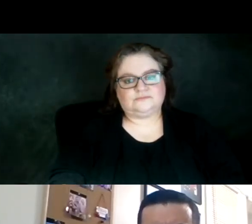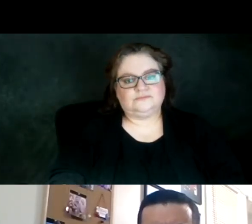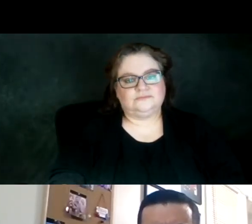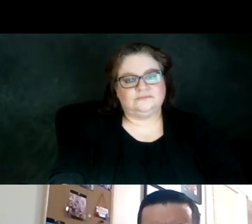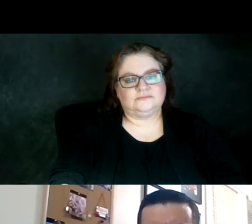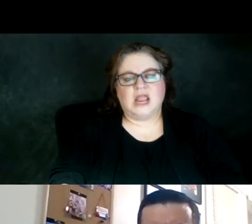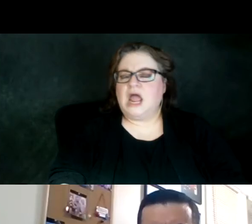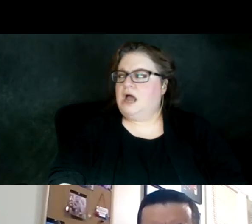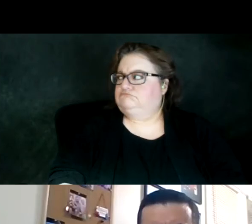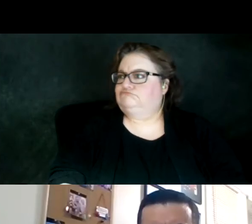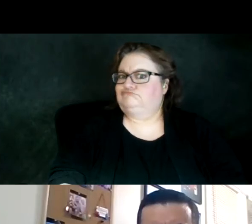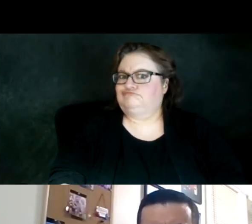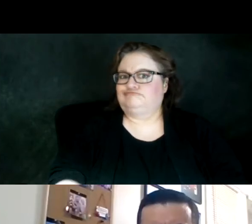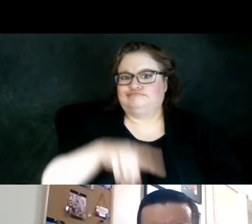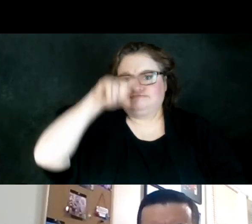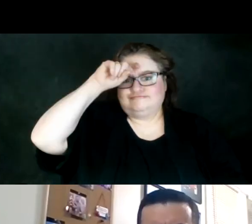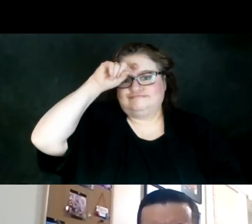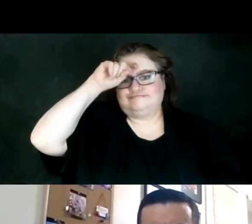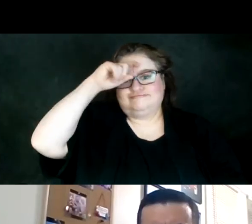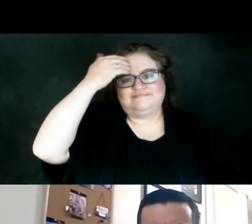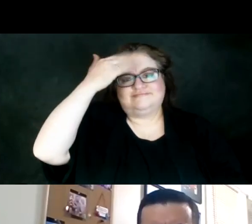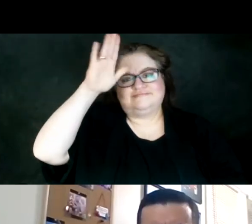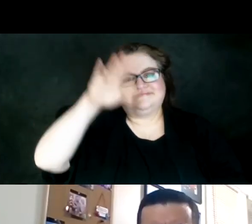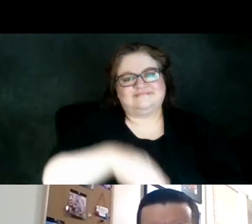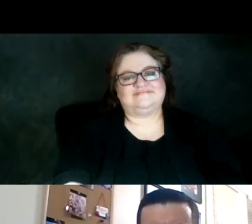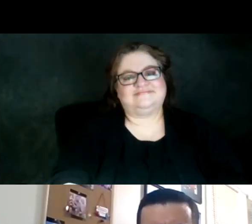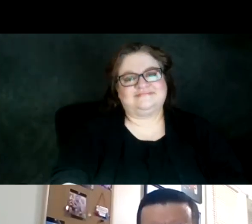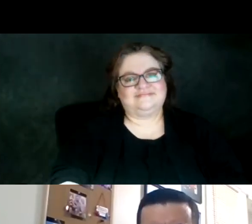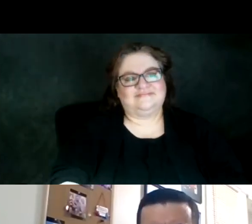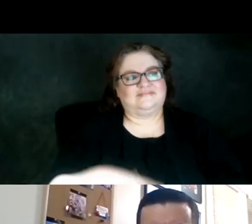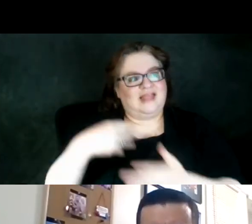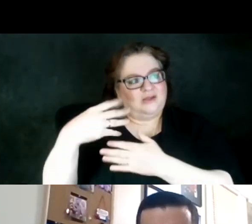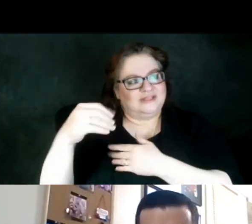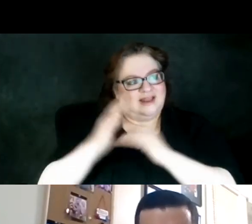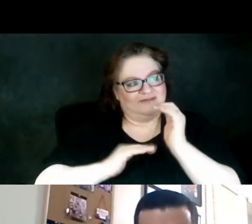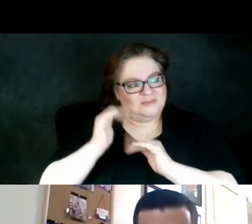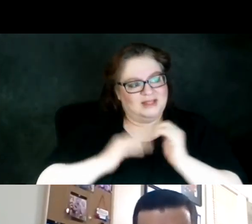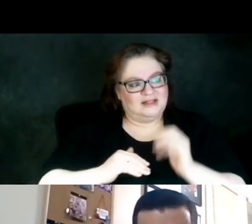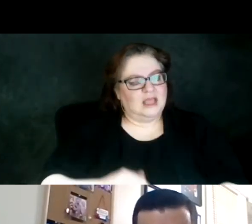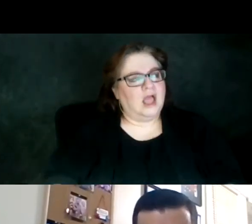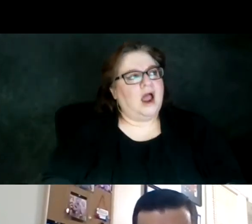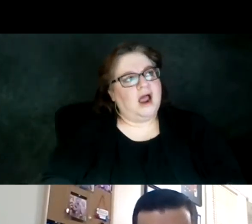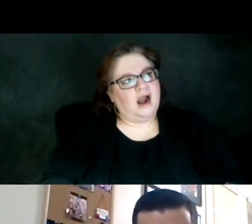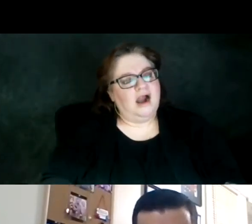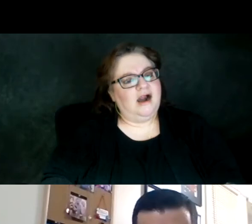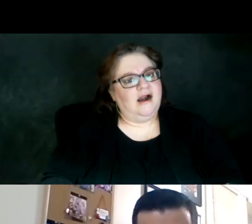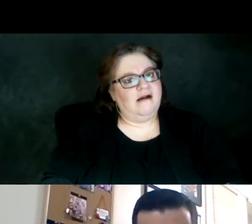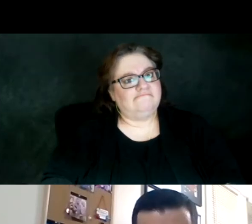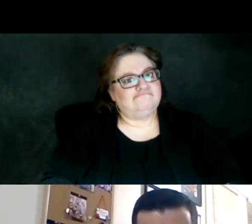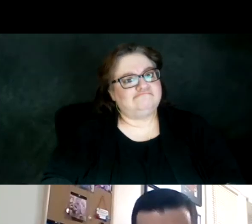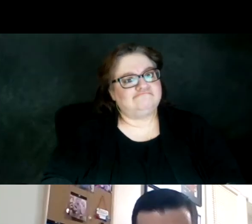I don't know. Greg. Outside of the building? Well,